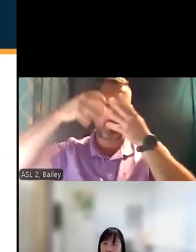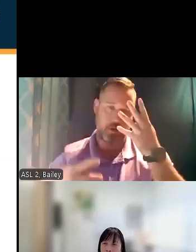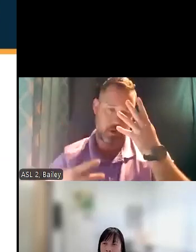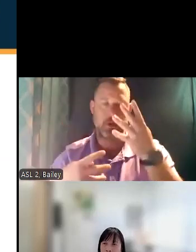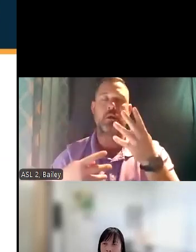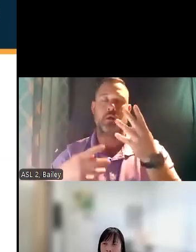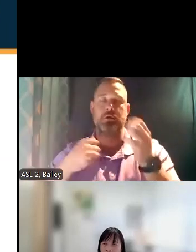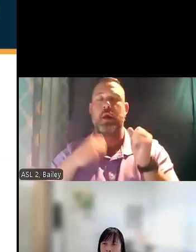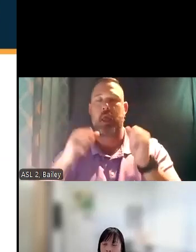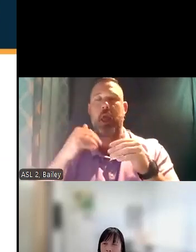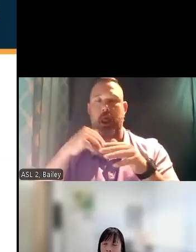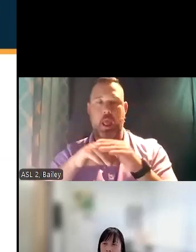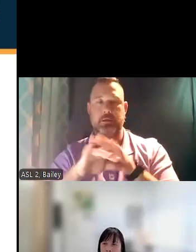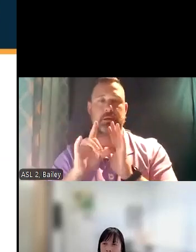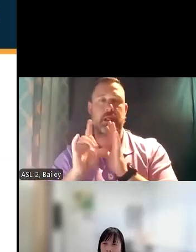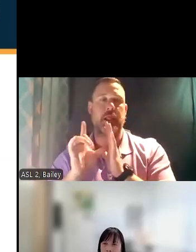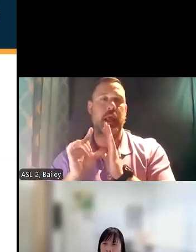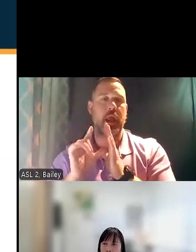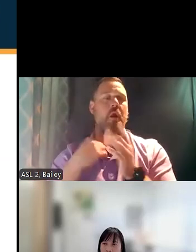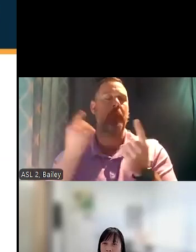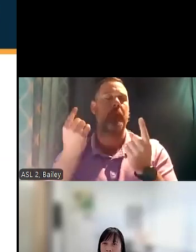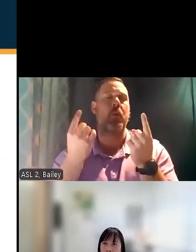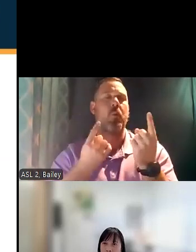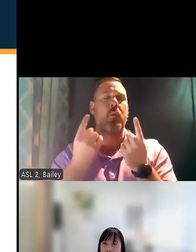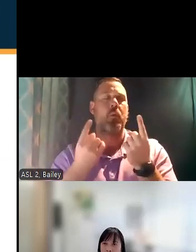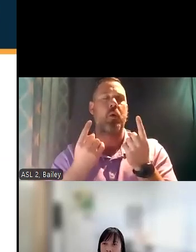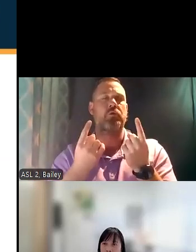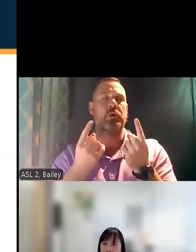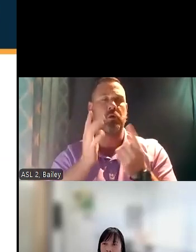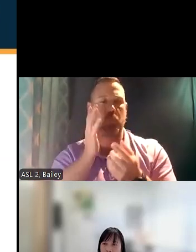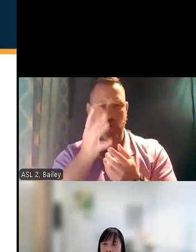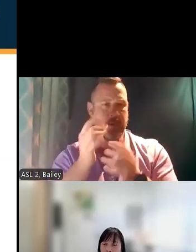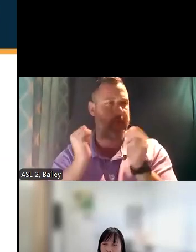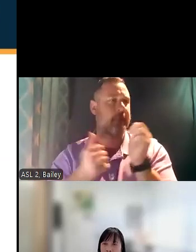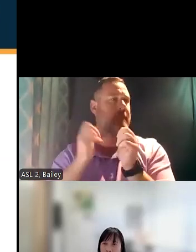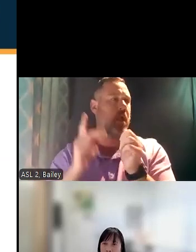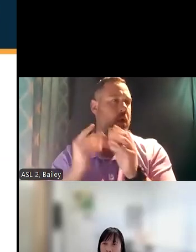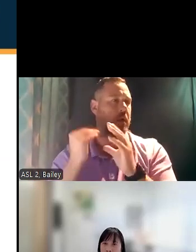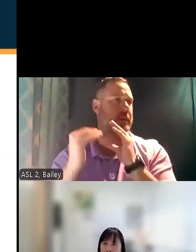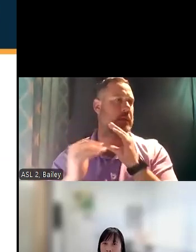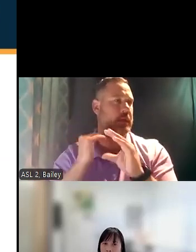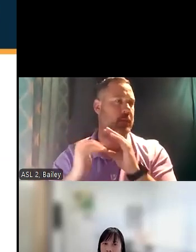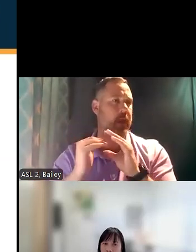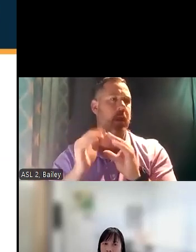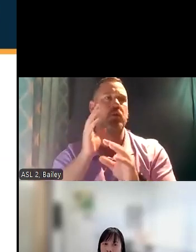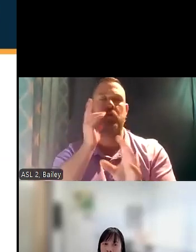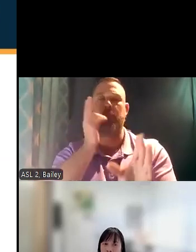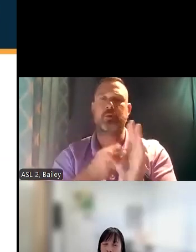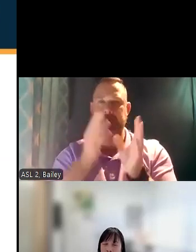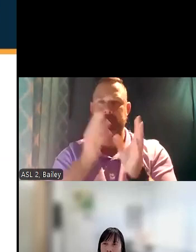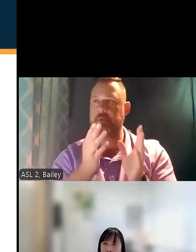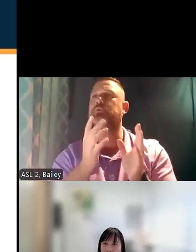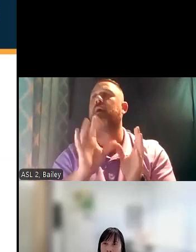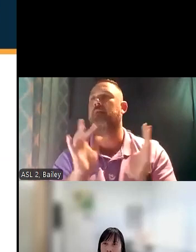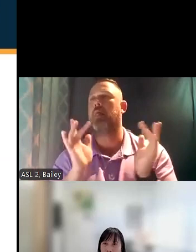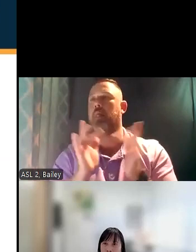so that I can access them later. And I'm just wondering whether or not there will be a follow-up email to participants that have all those